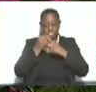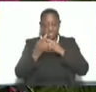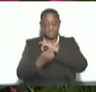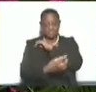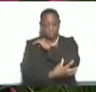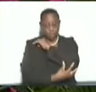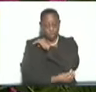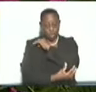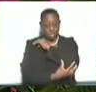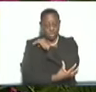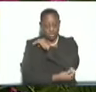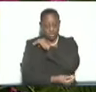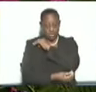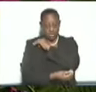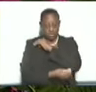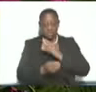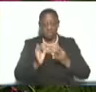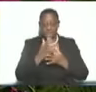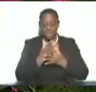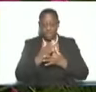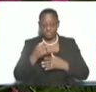poor amongst us.